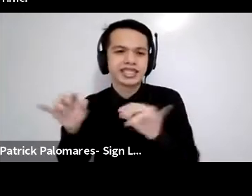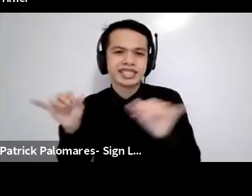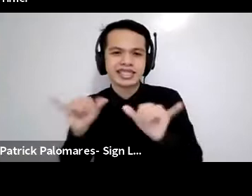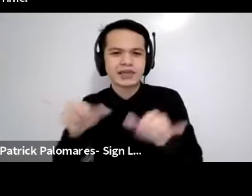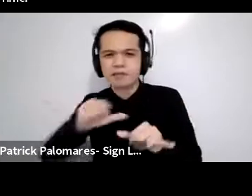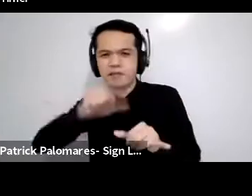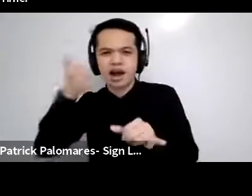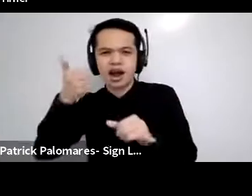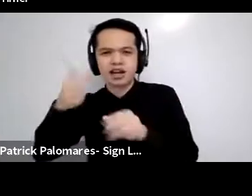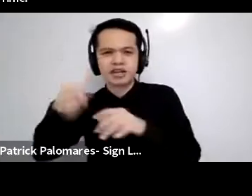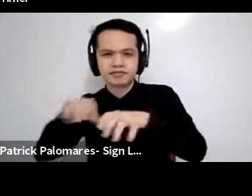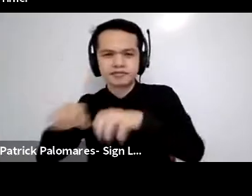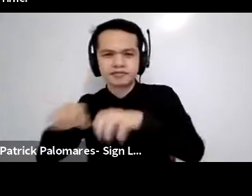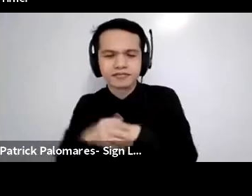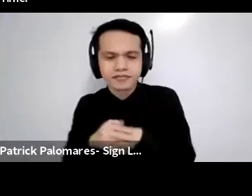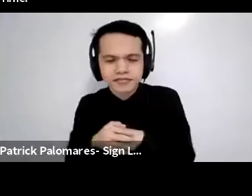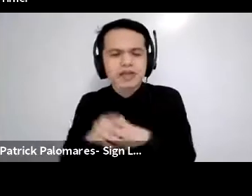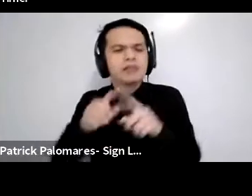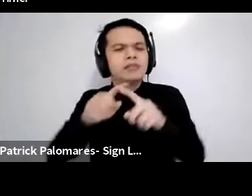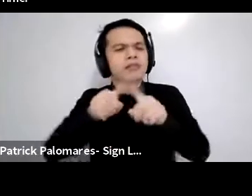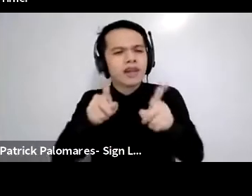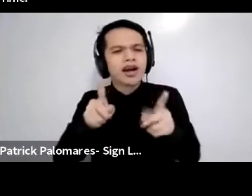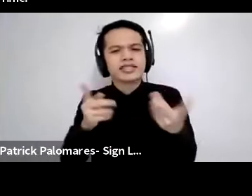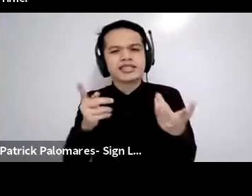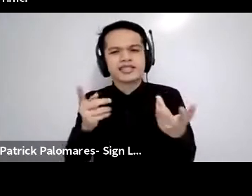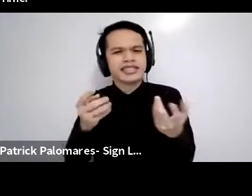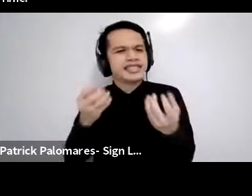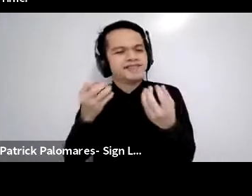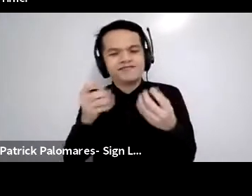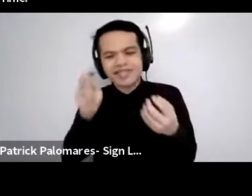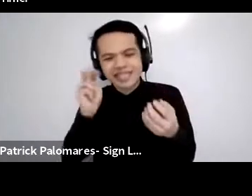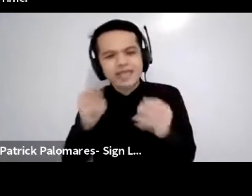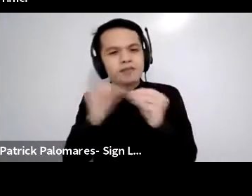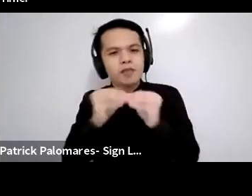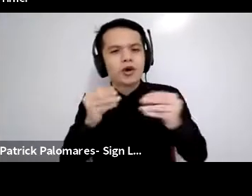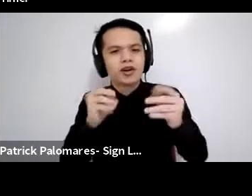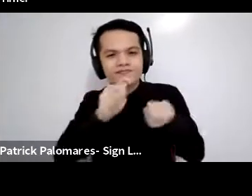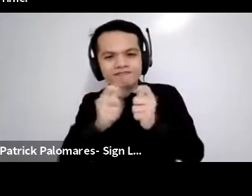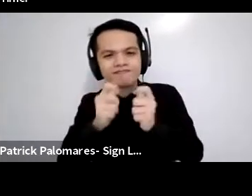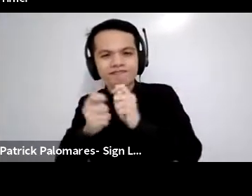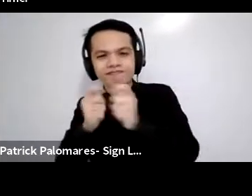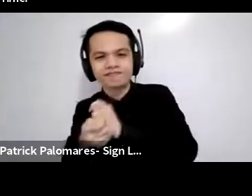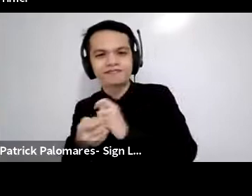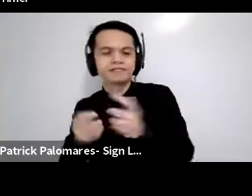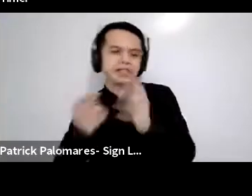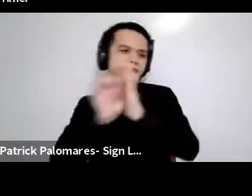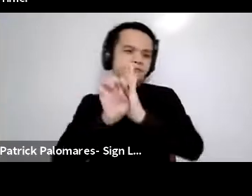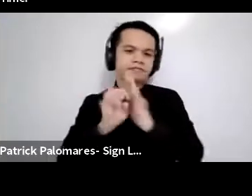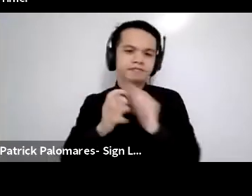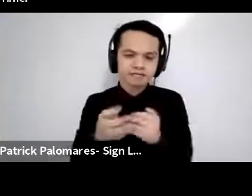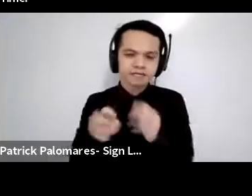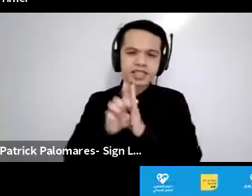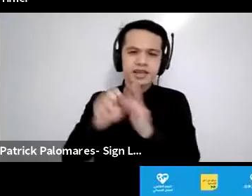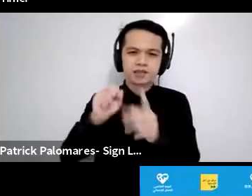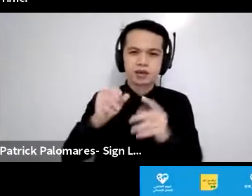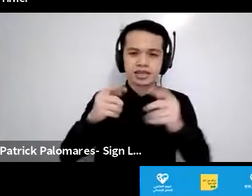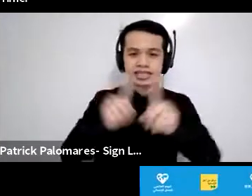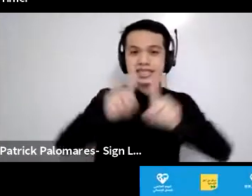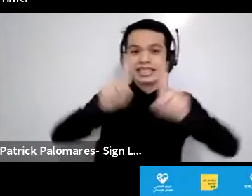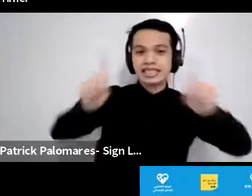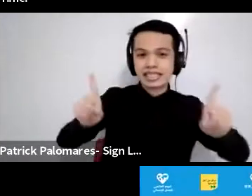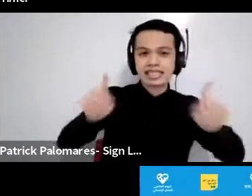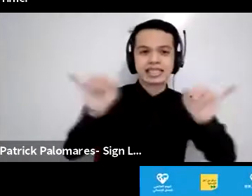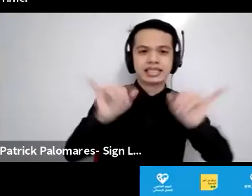other initiatives. But there were a lot of adjustments to the new reality. So for example, social distancing in